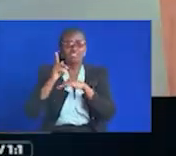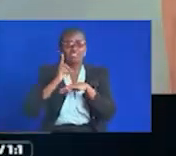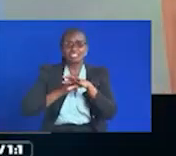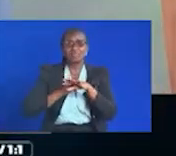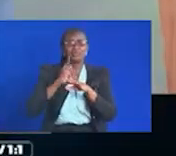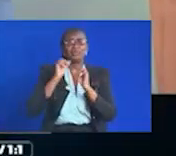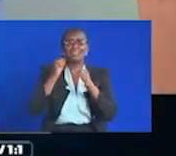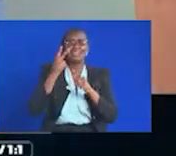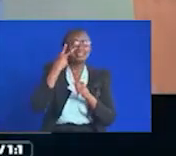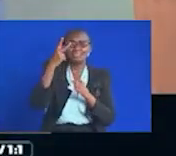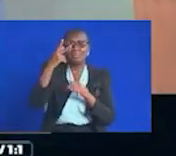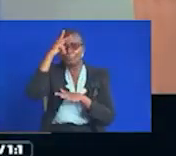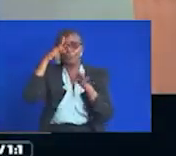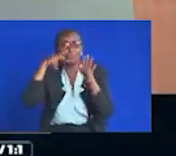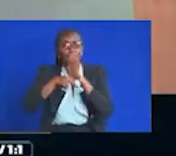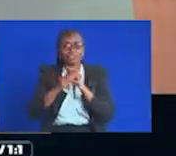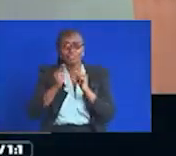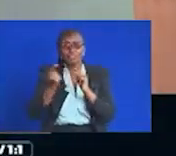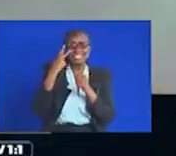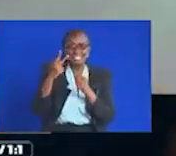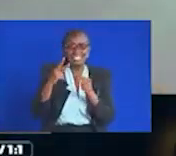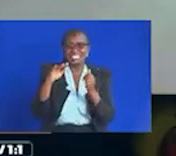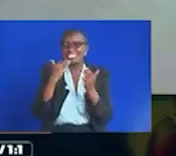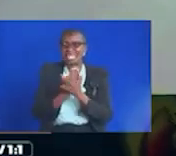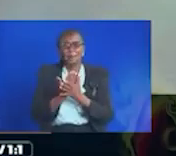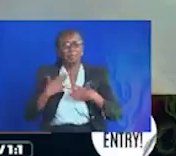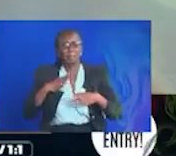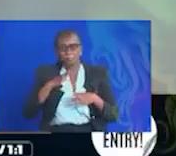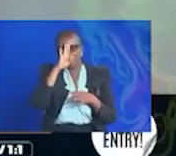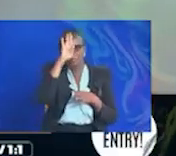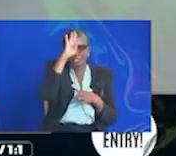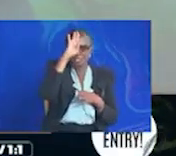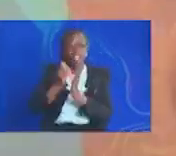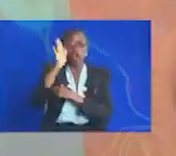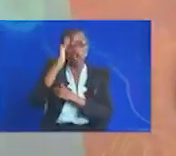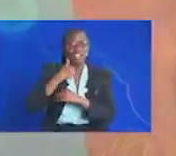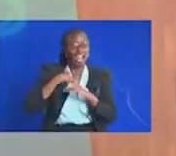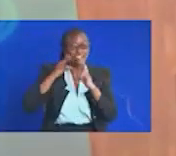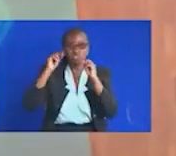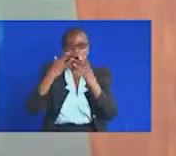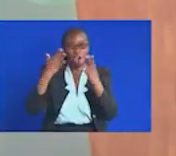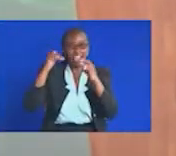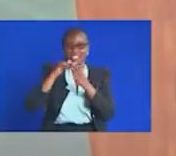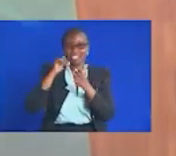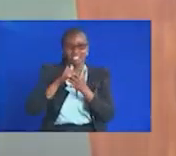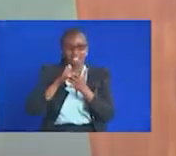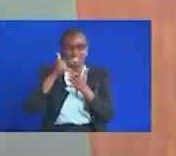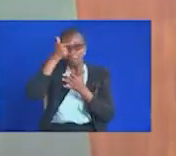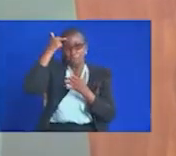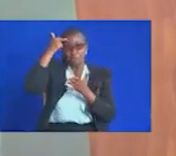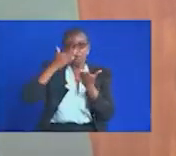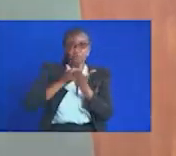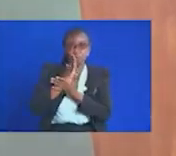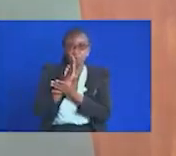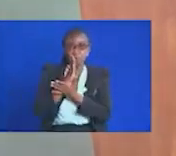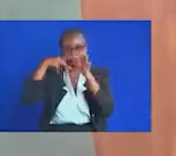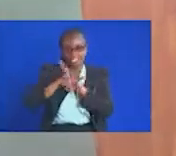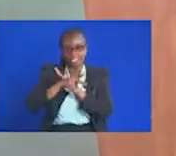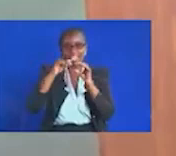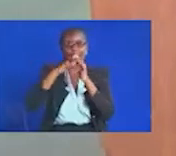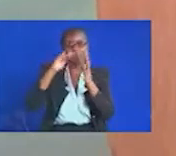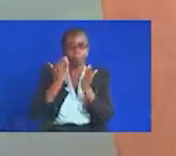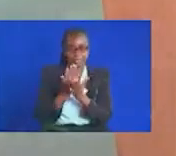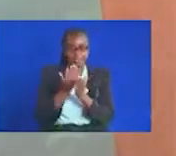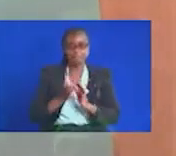see prophets interchange between them, many of them, even as they acted, according to Paul's